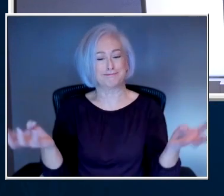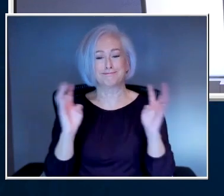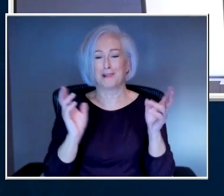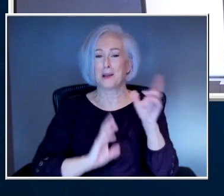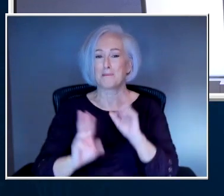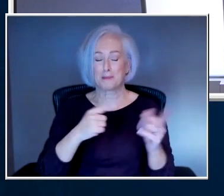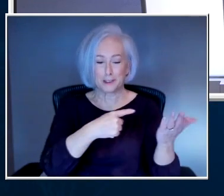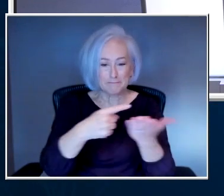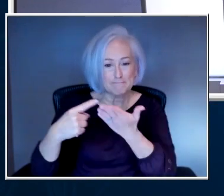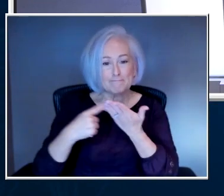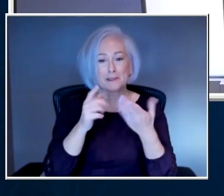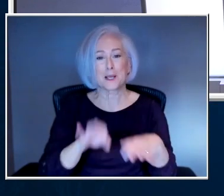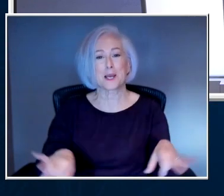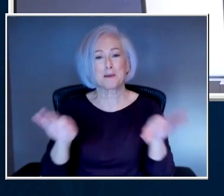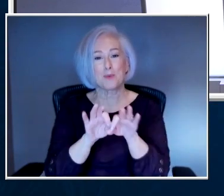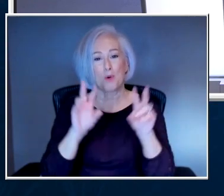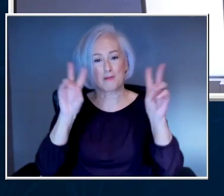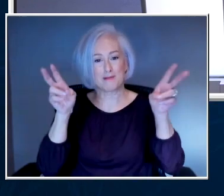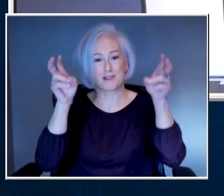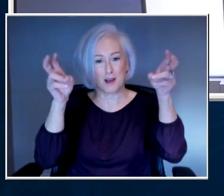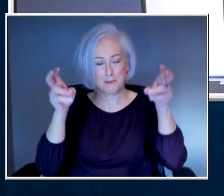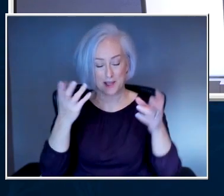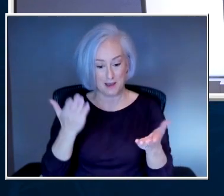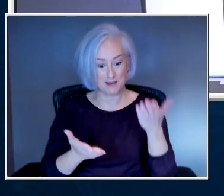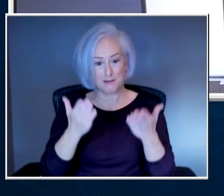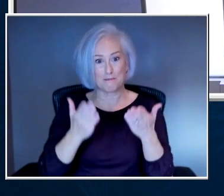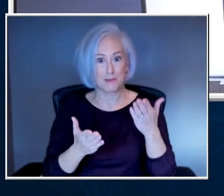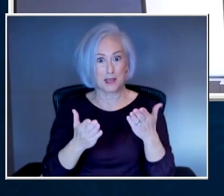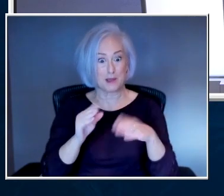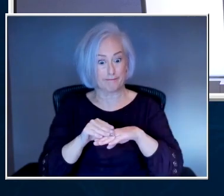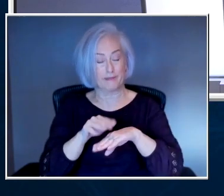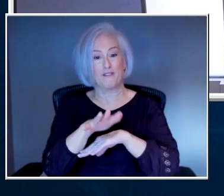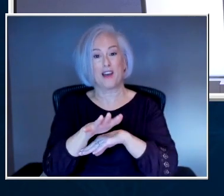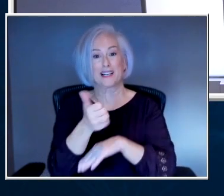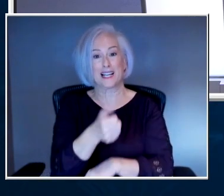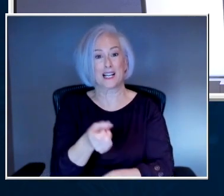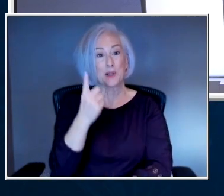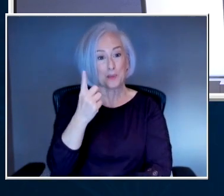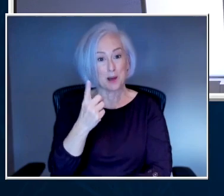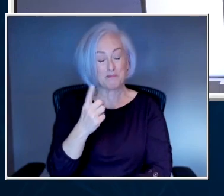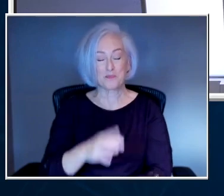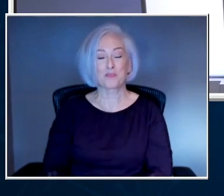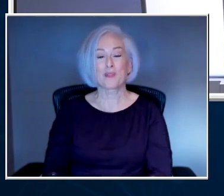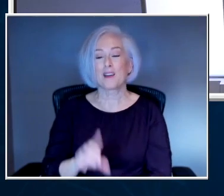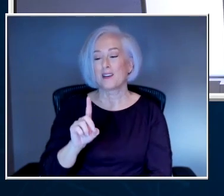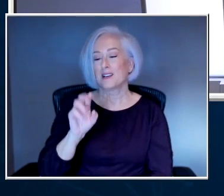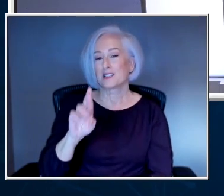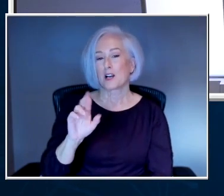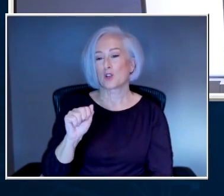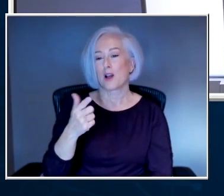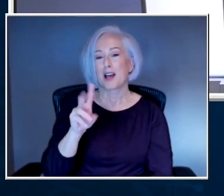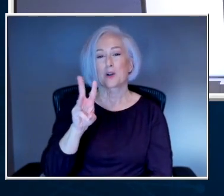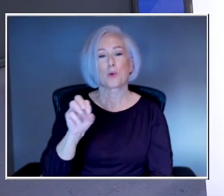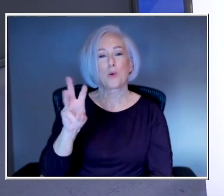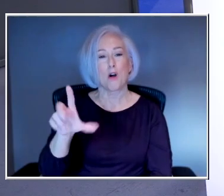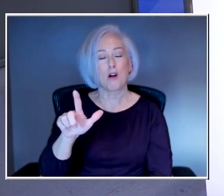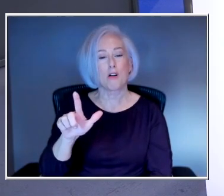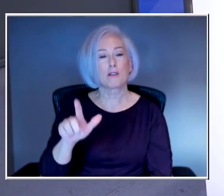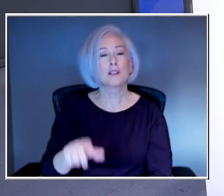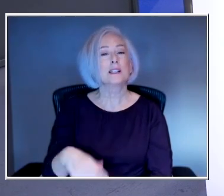that might and could at any time possibly affect any of us. So Dr. Agrawal, I want to start with you. When someone is sick or injured,